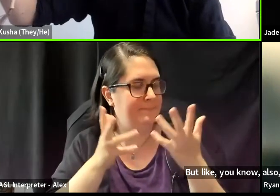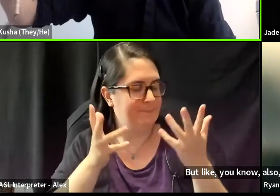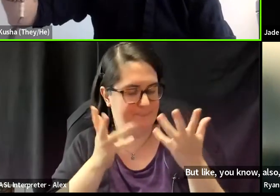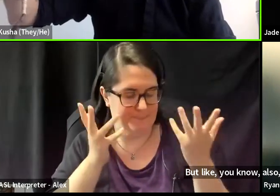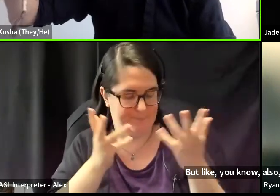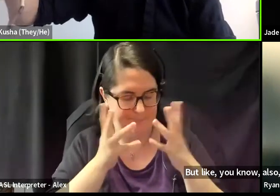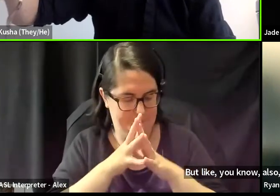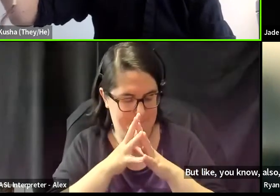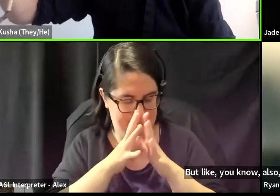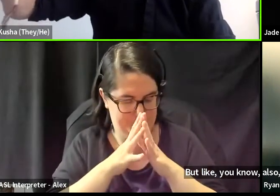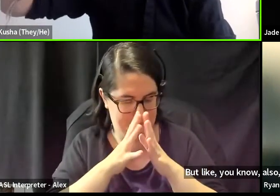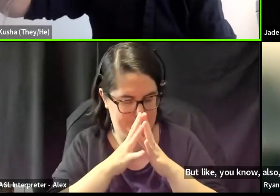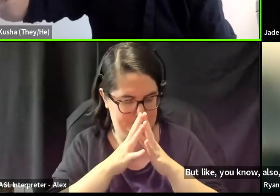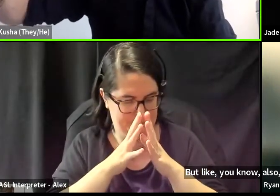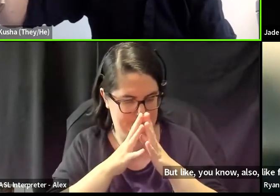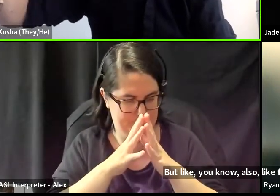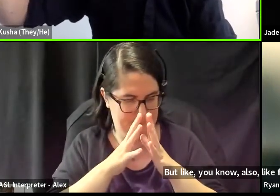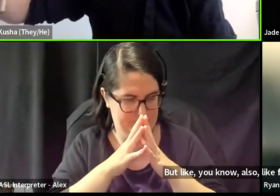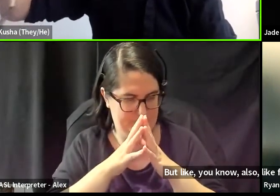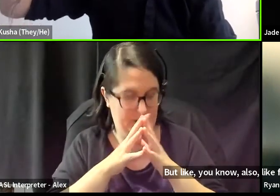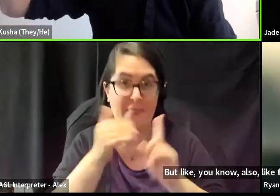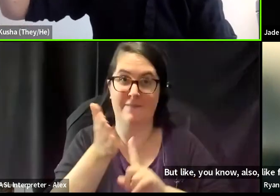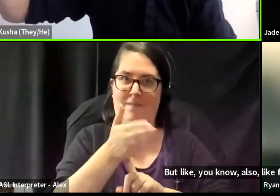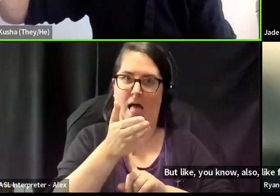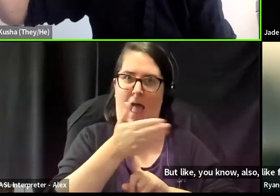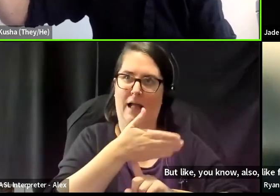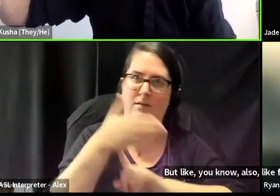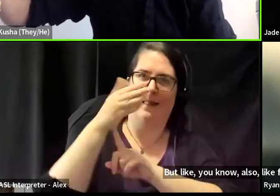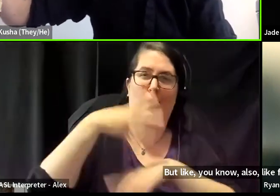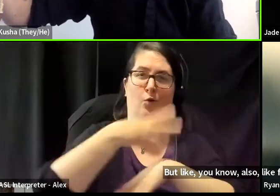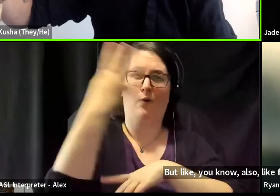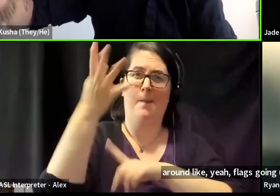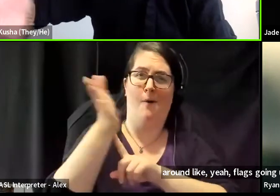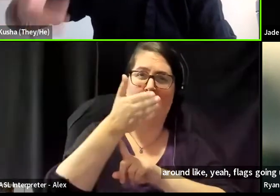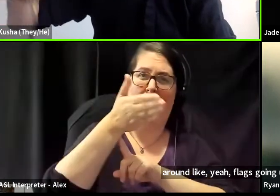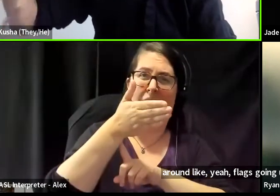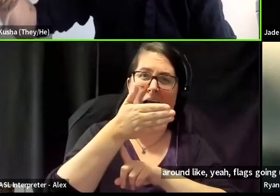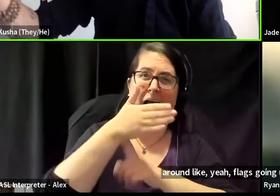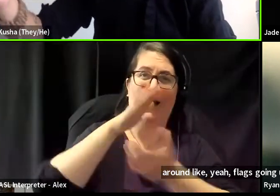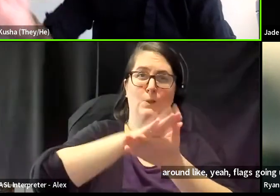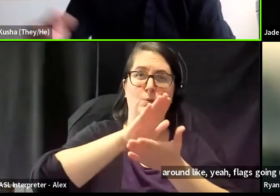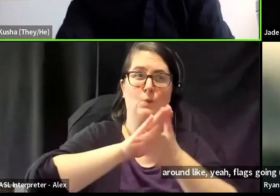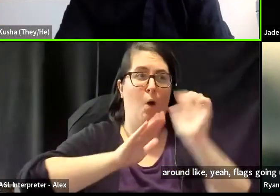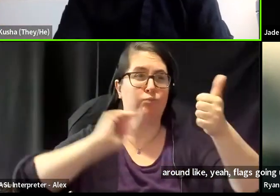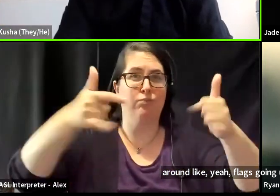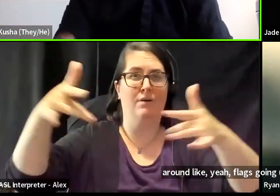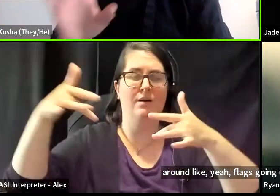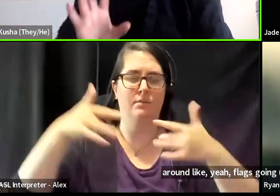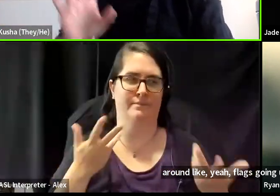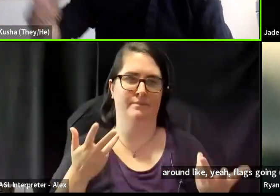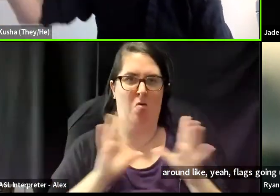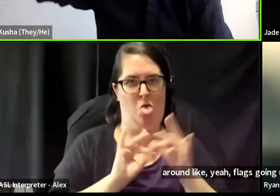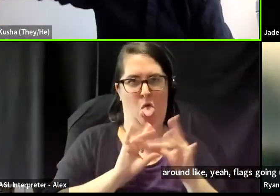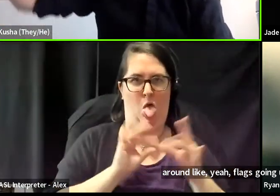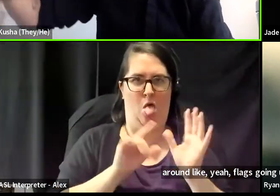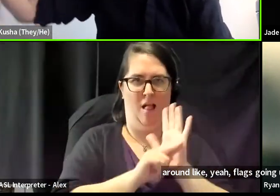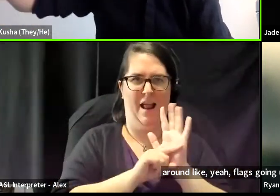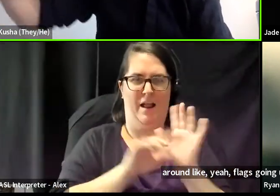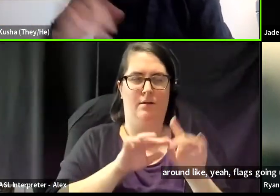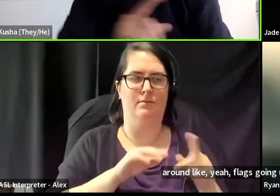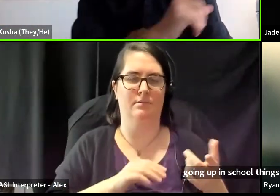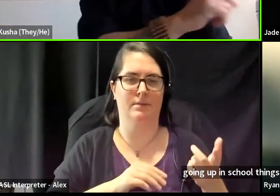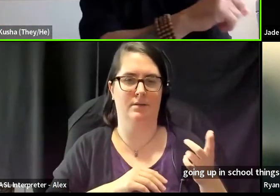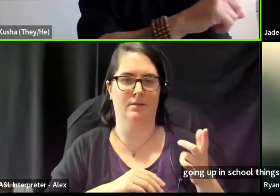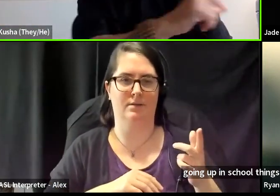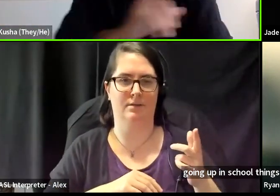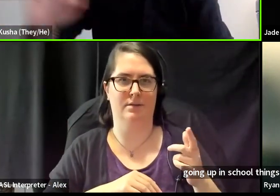yeah, flags going up, like rainbow flags going up in school, things like that, right? So he's just like, oh, look